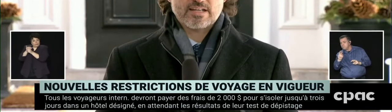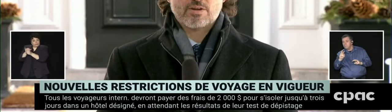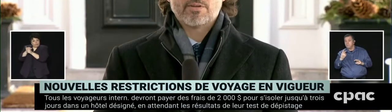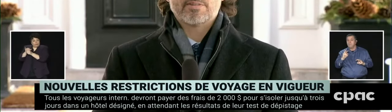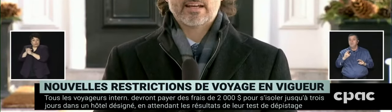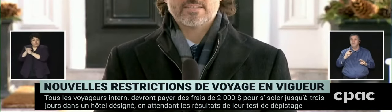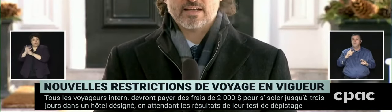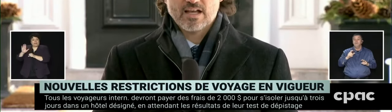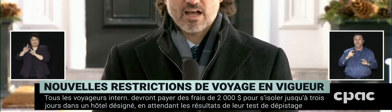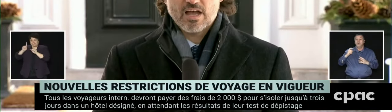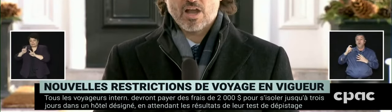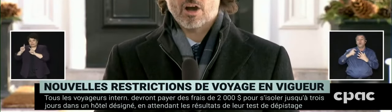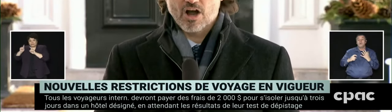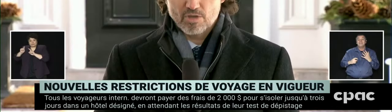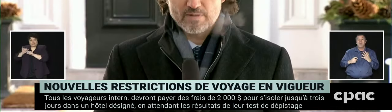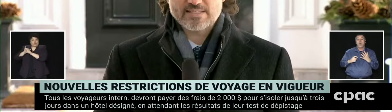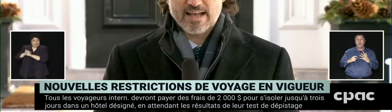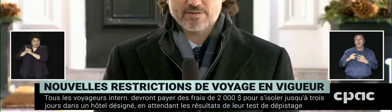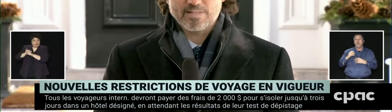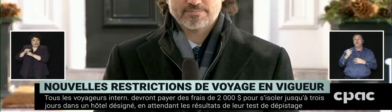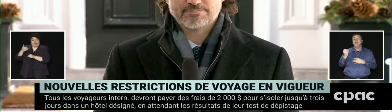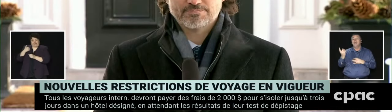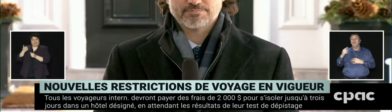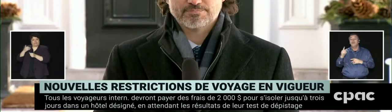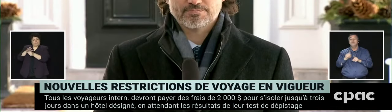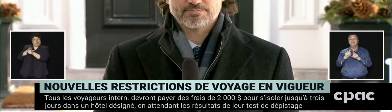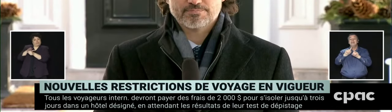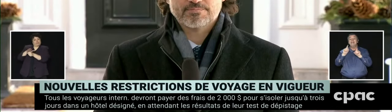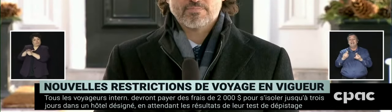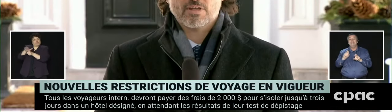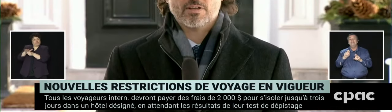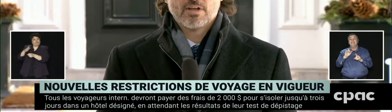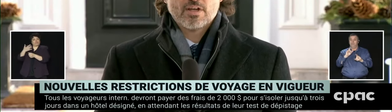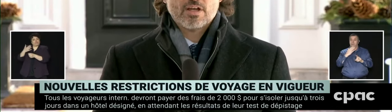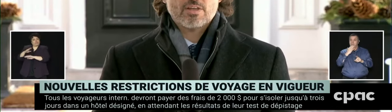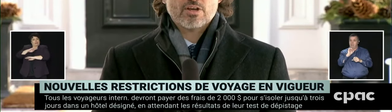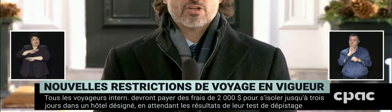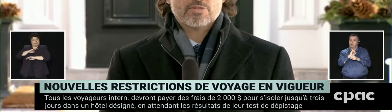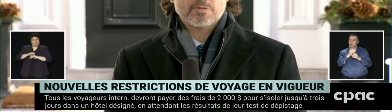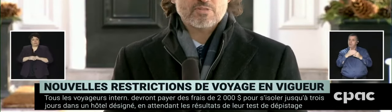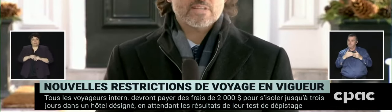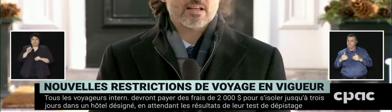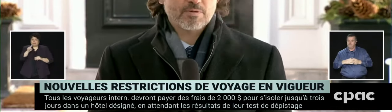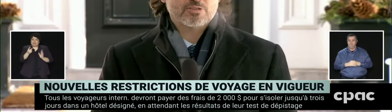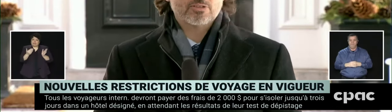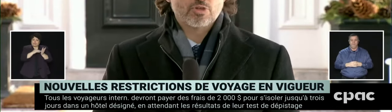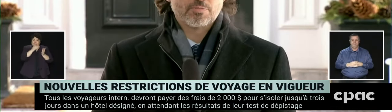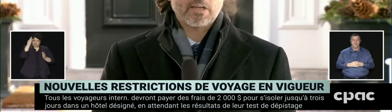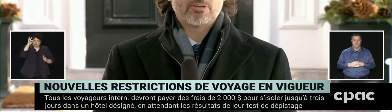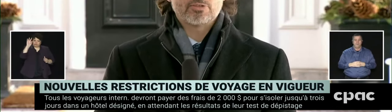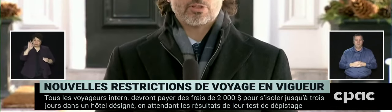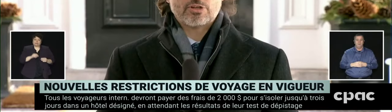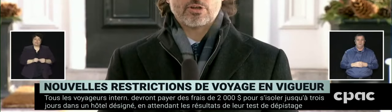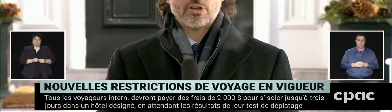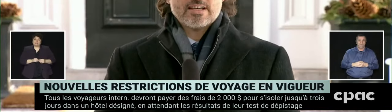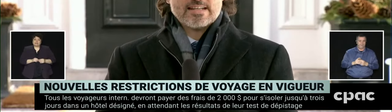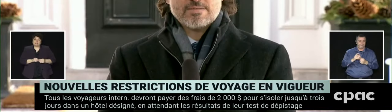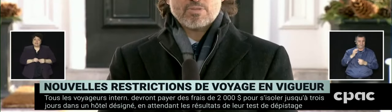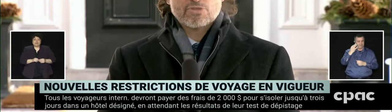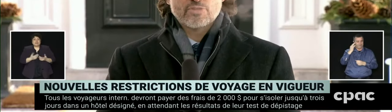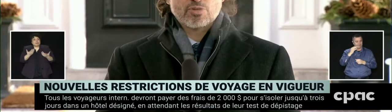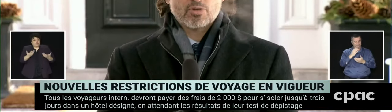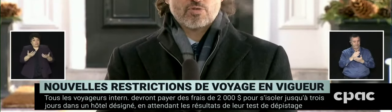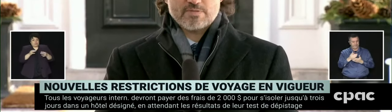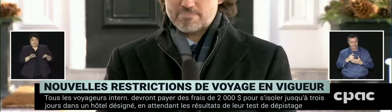quarantine or their testing are always adequate. En français, s'il vous plaît, Monsieur Trudeau. Je pense que c'est important de comprendre que